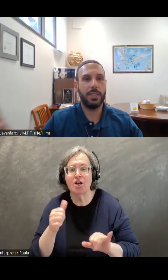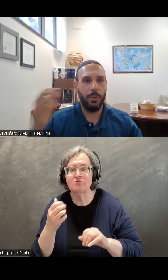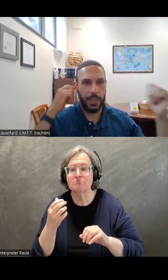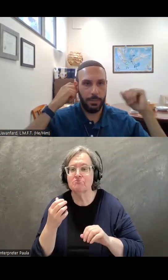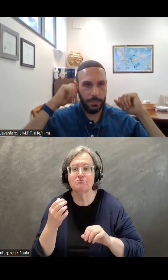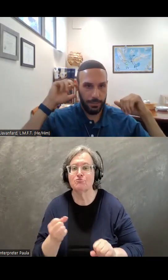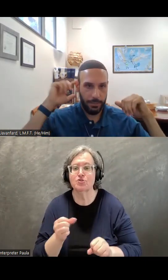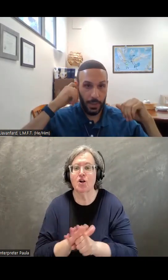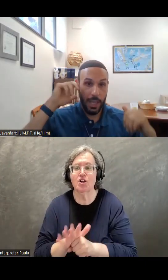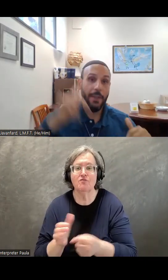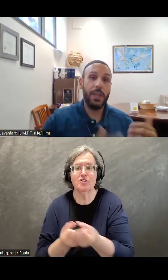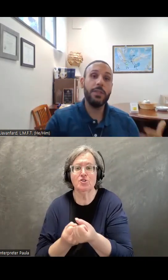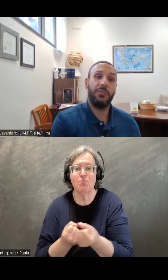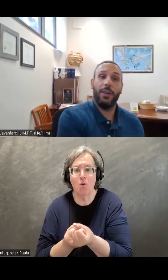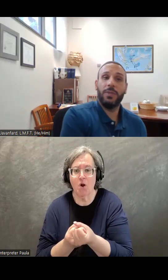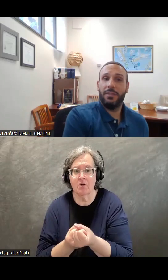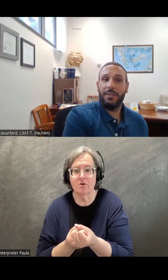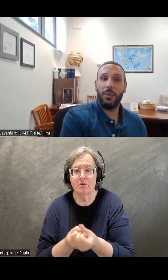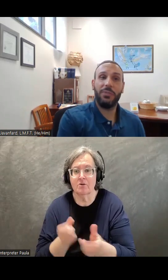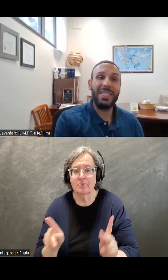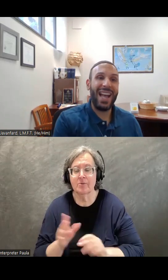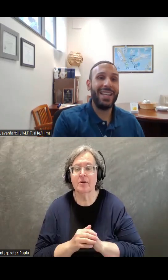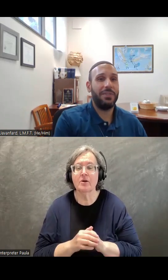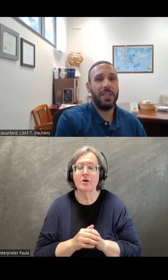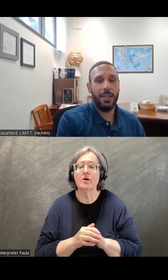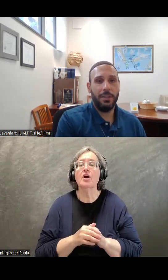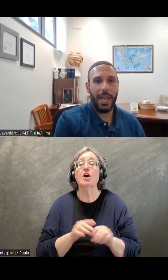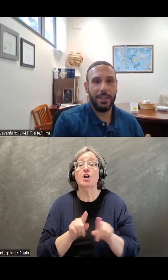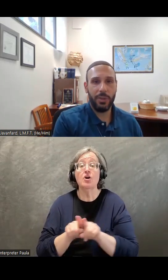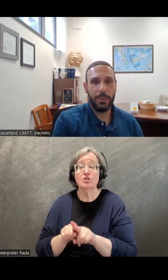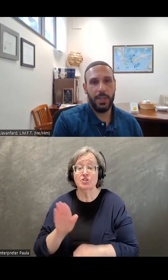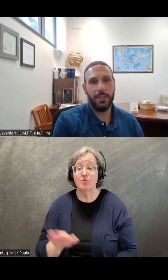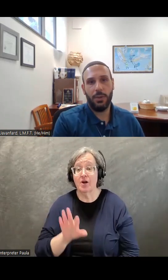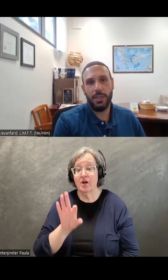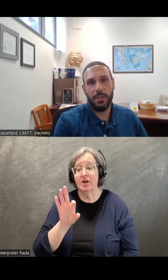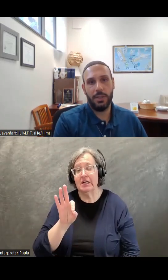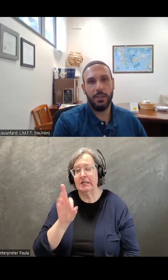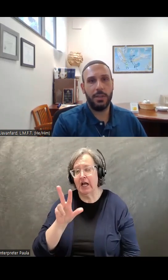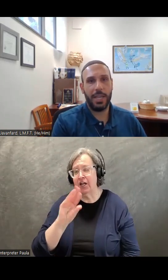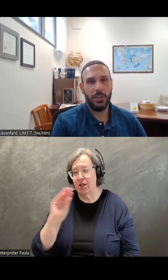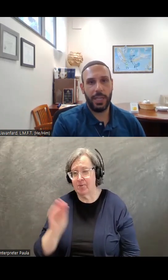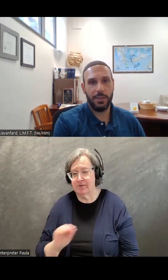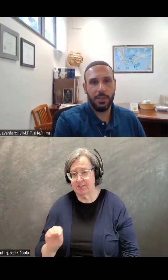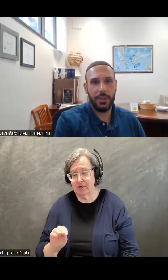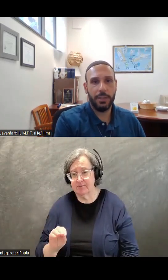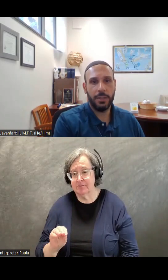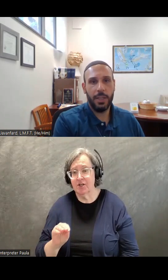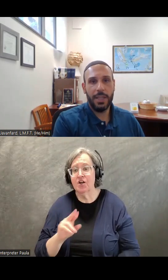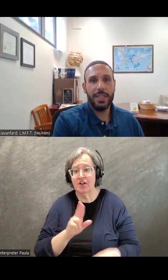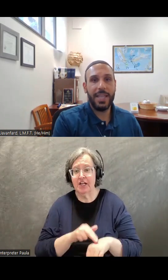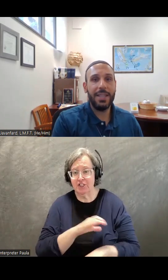available to support them. They also found that roughly 9 out of 10, 93%, according to the National Council